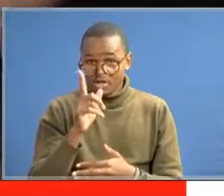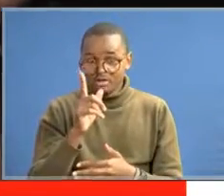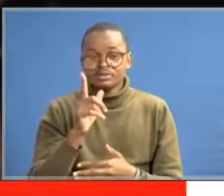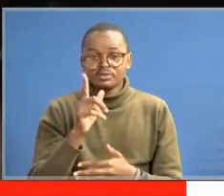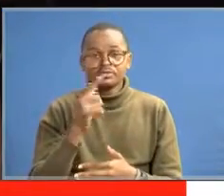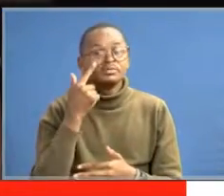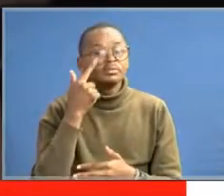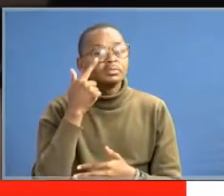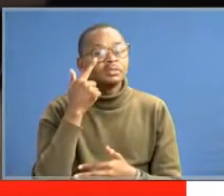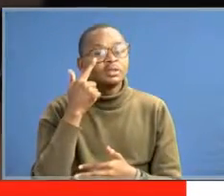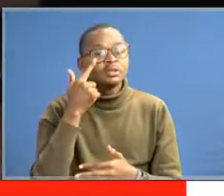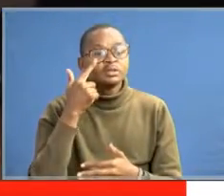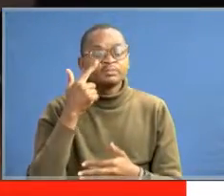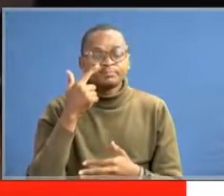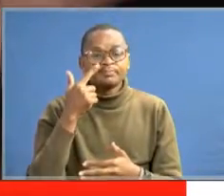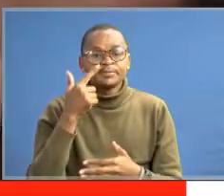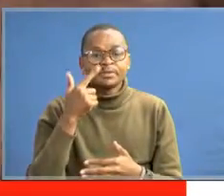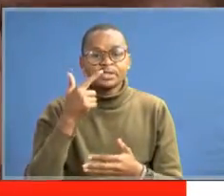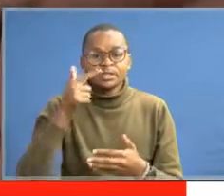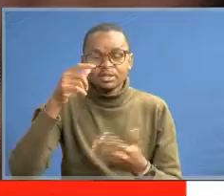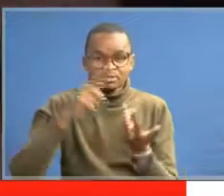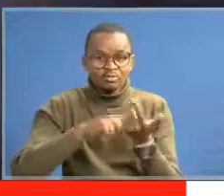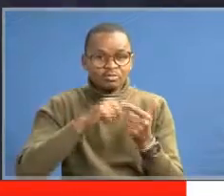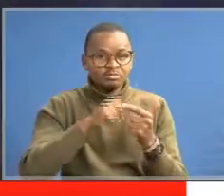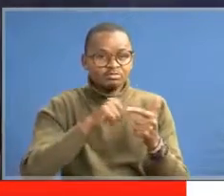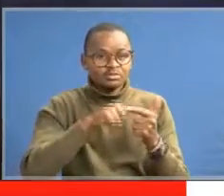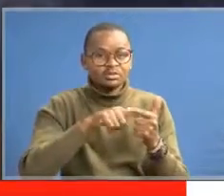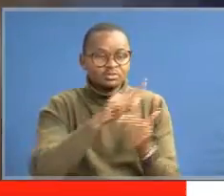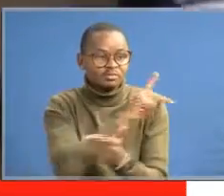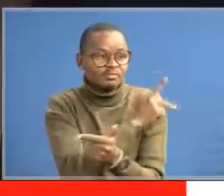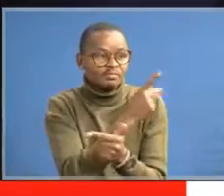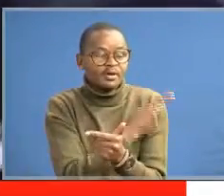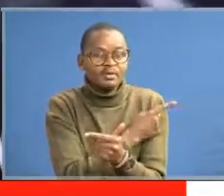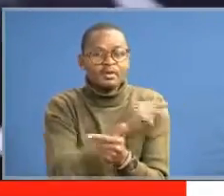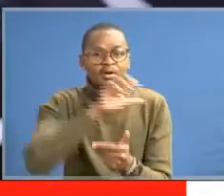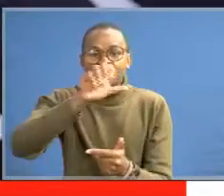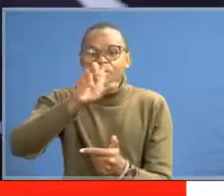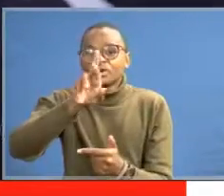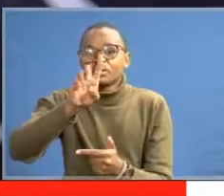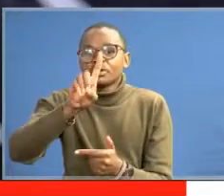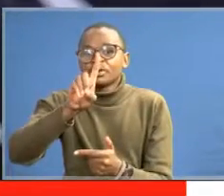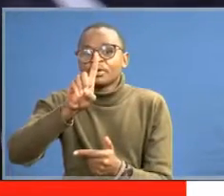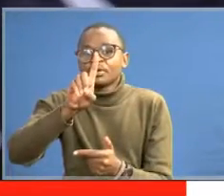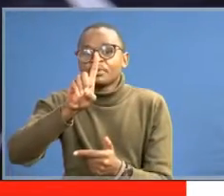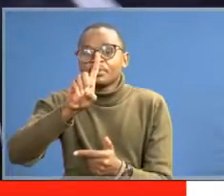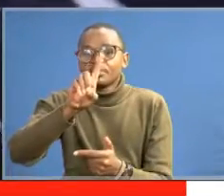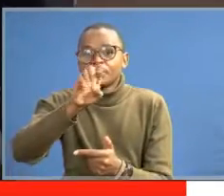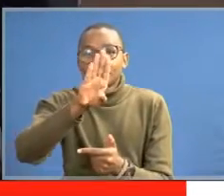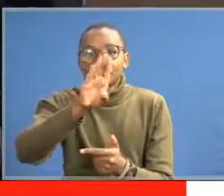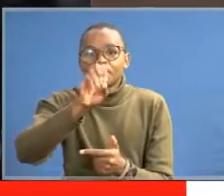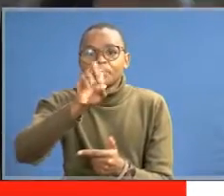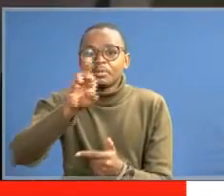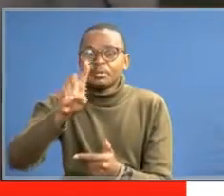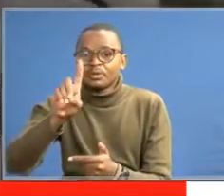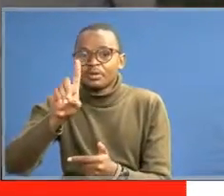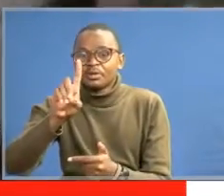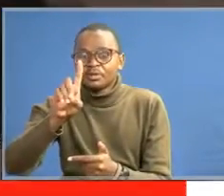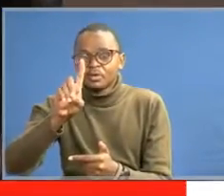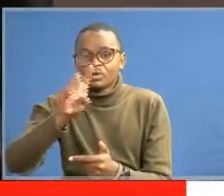need any computing power, such as the cardboard. We have the Samsung Gear, and we have the Oculus